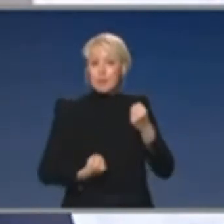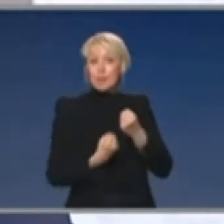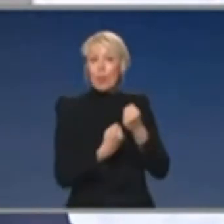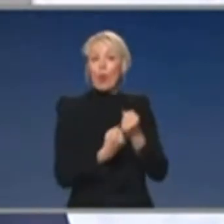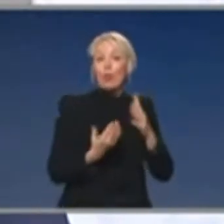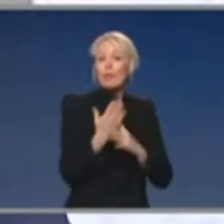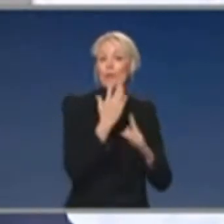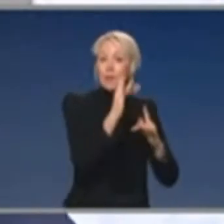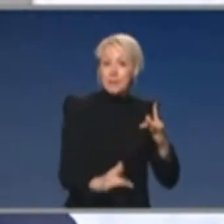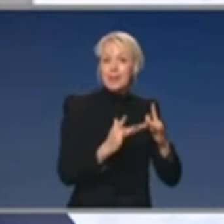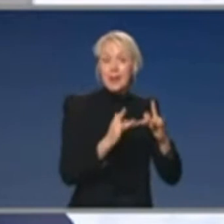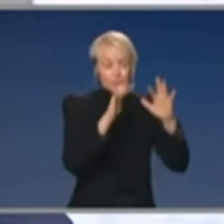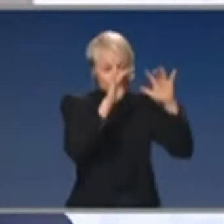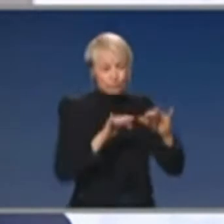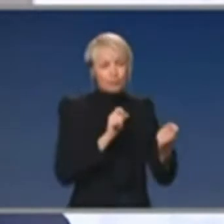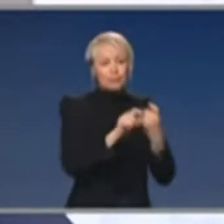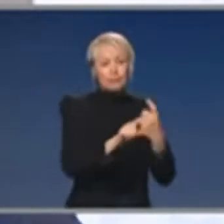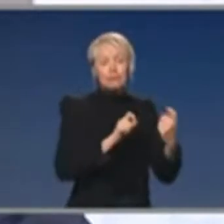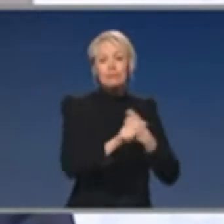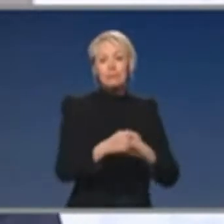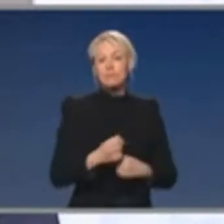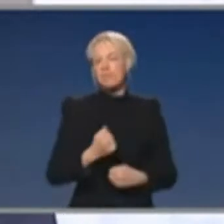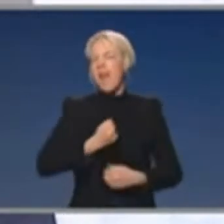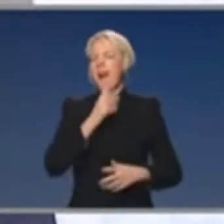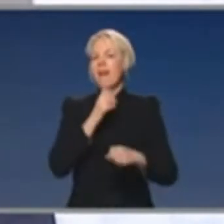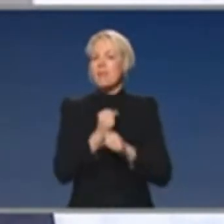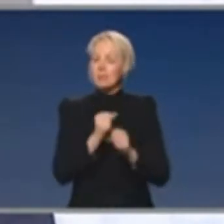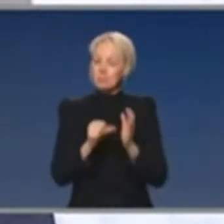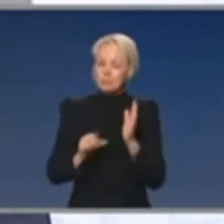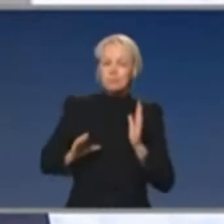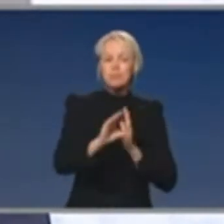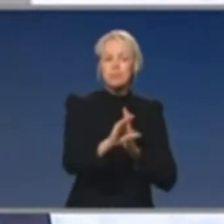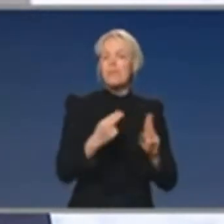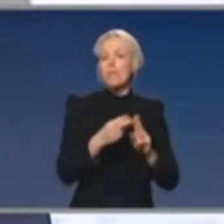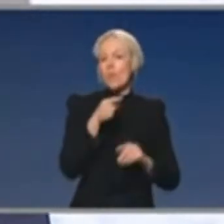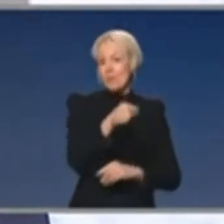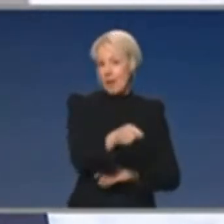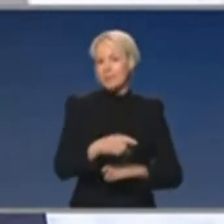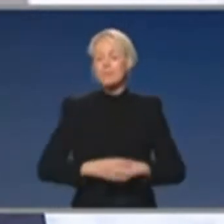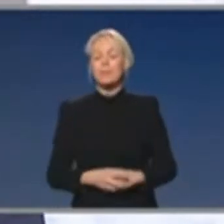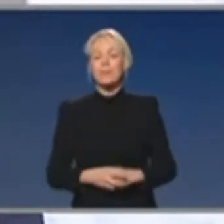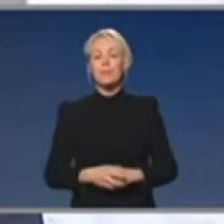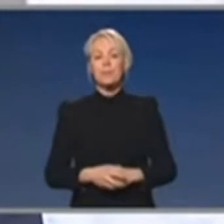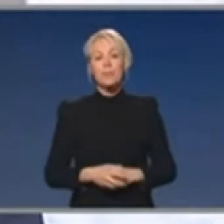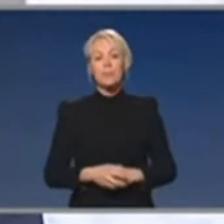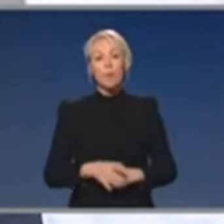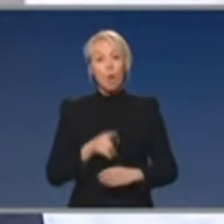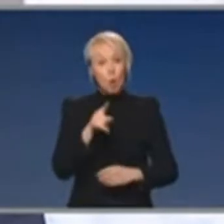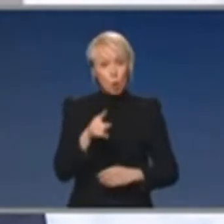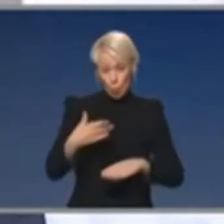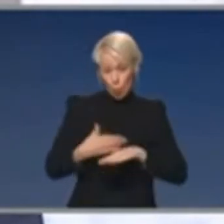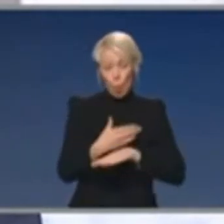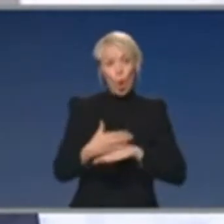through the $6.8 million of investment we made in our first mental health package. If you are a health worker, there is a